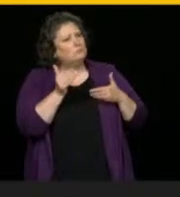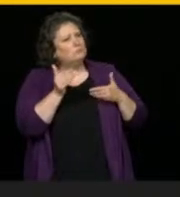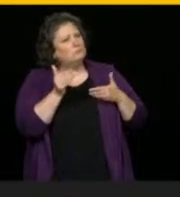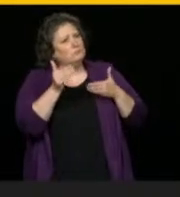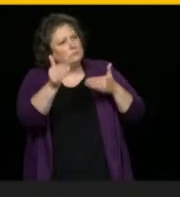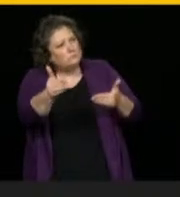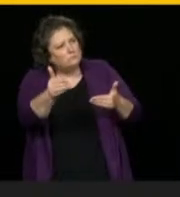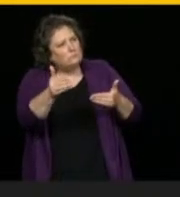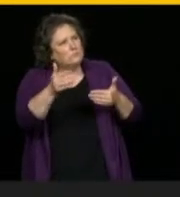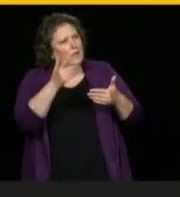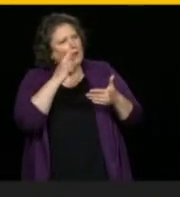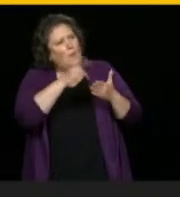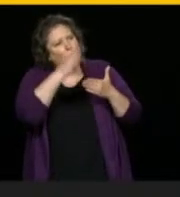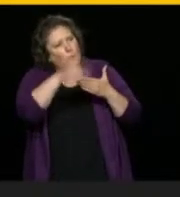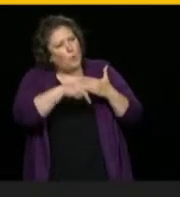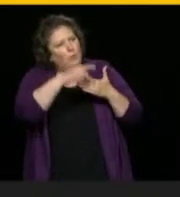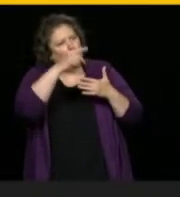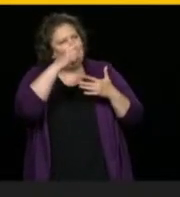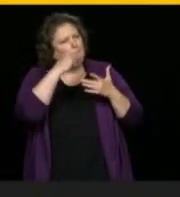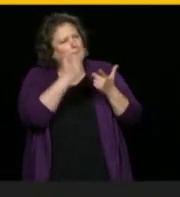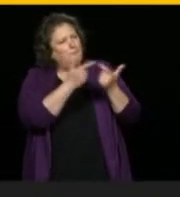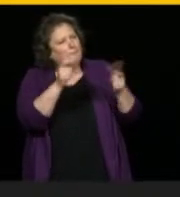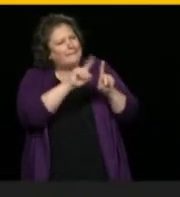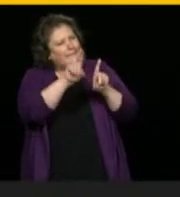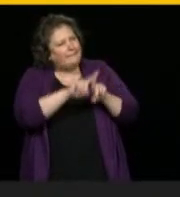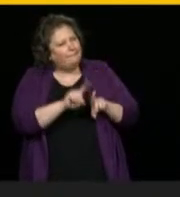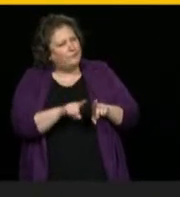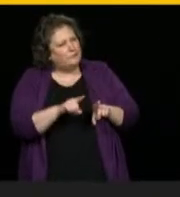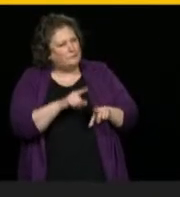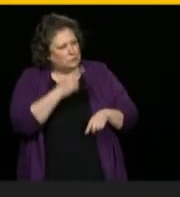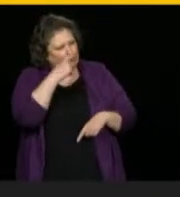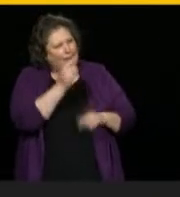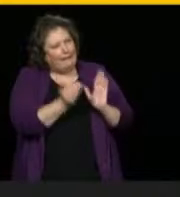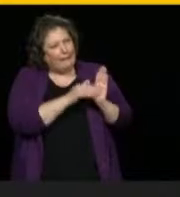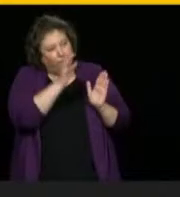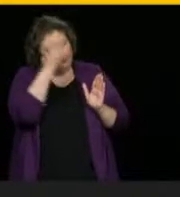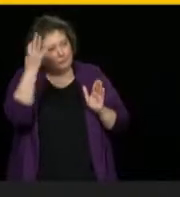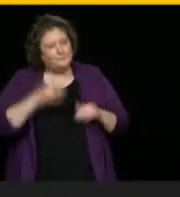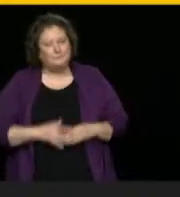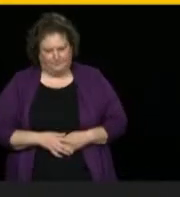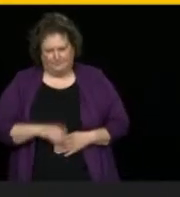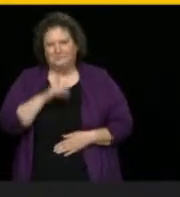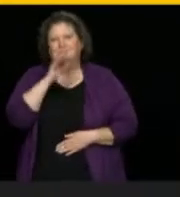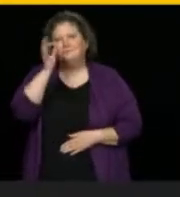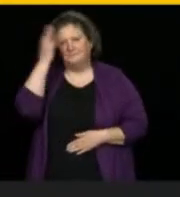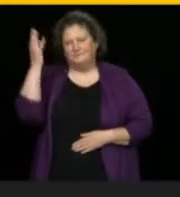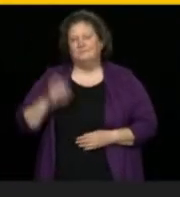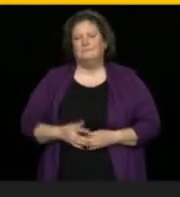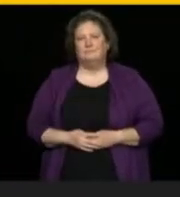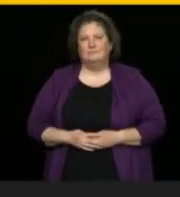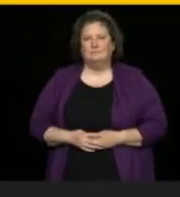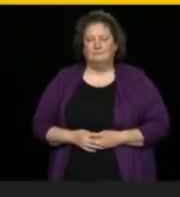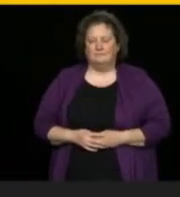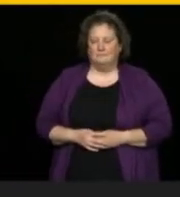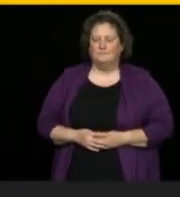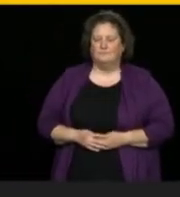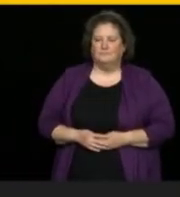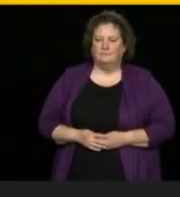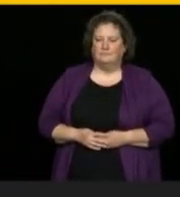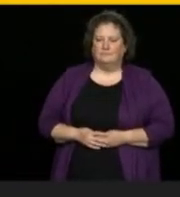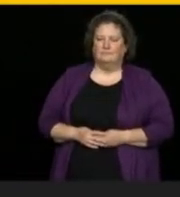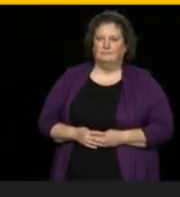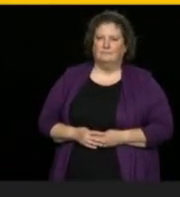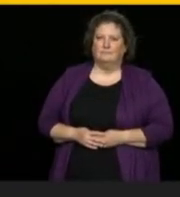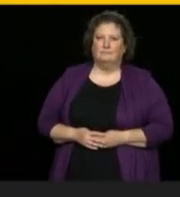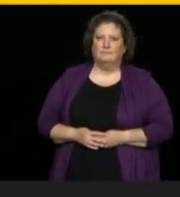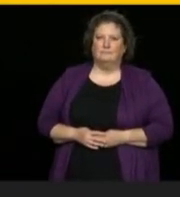like. Depuis les tout débuts, From the beginning, nous savions que nous devions aider les Canadiens, we